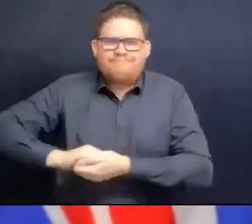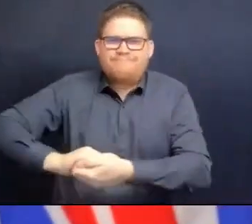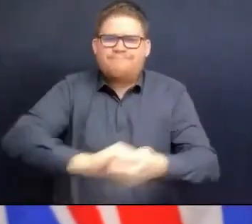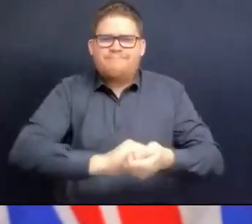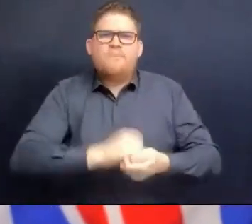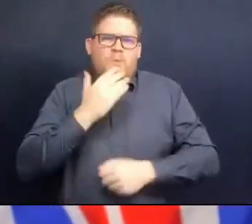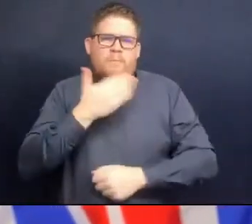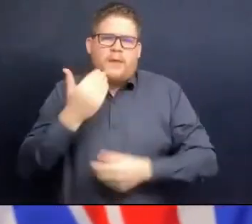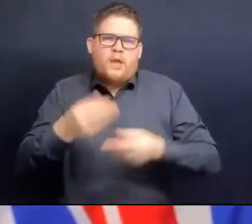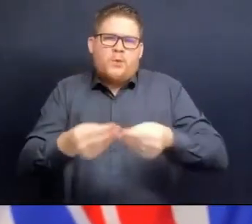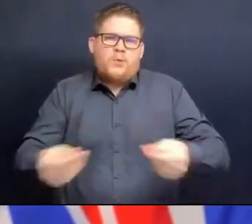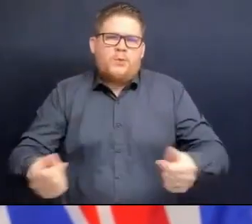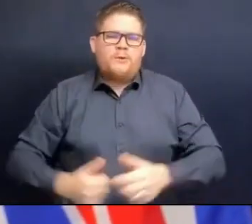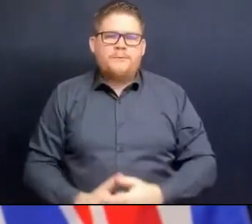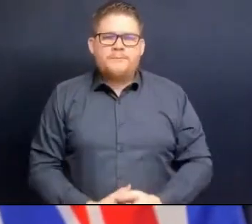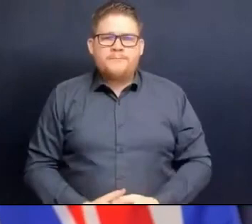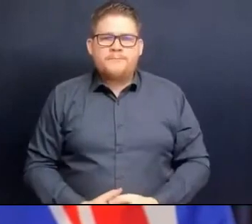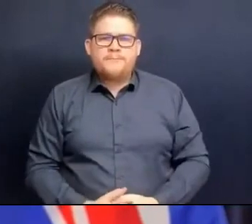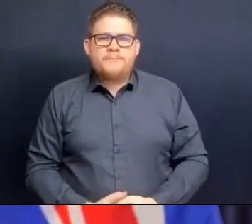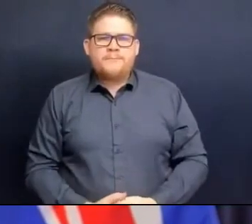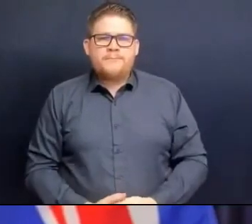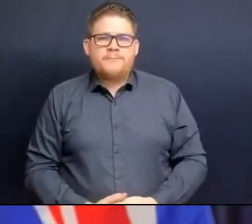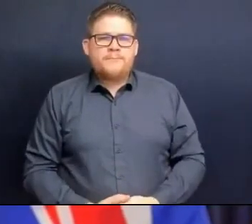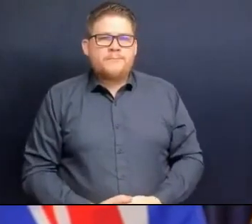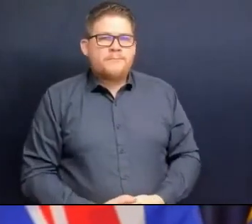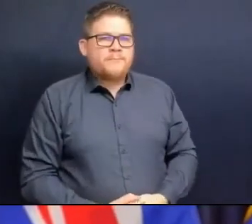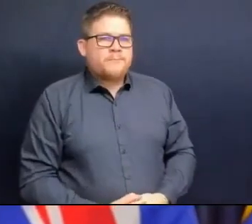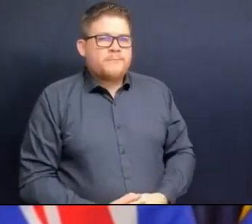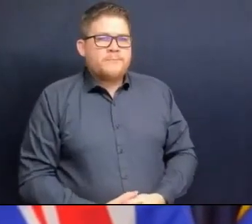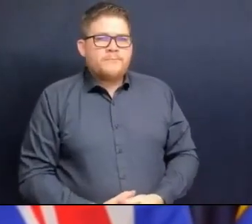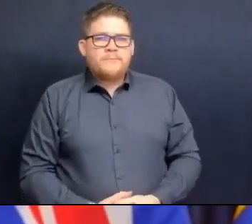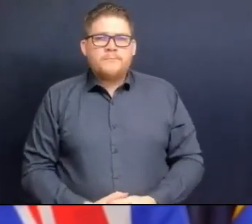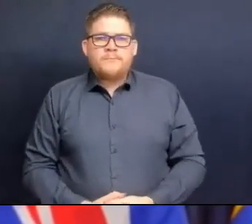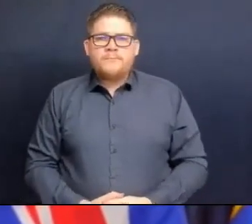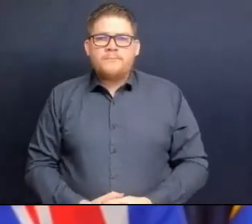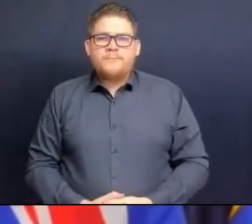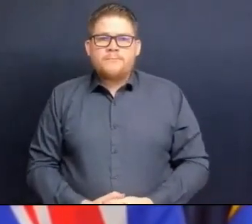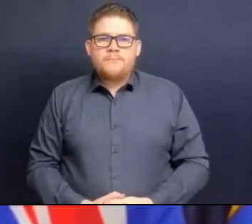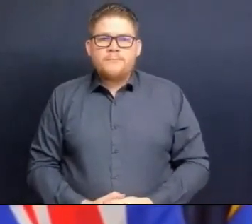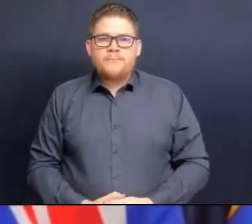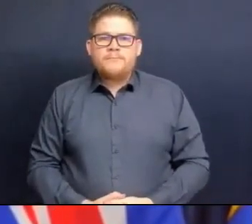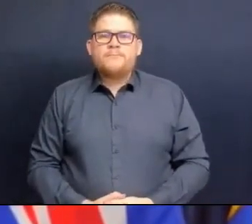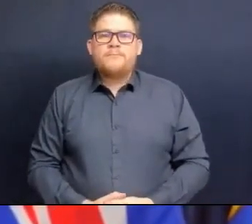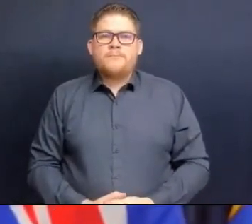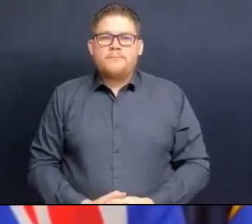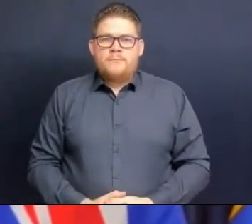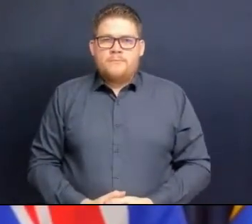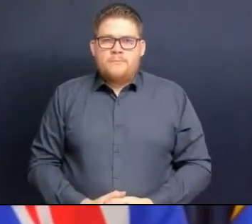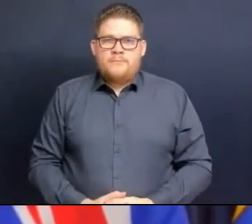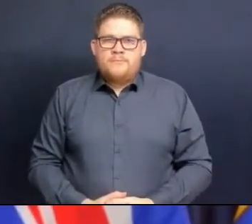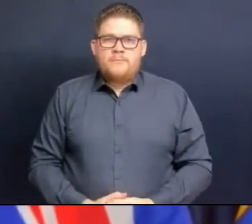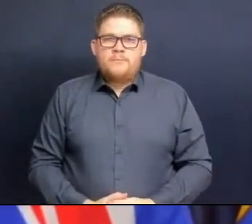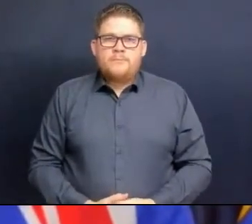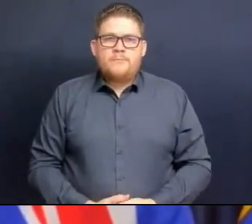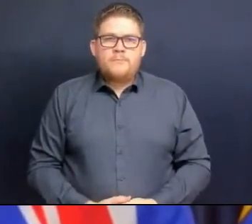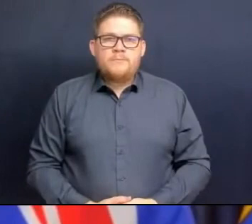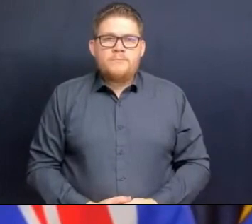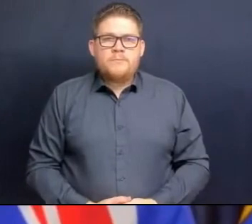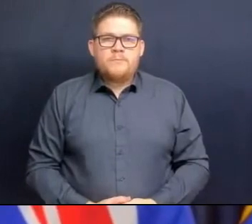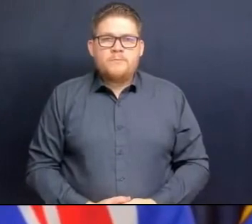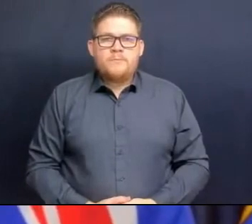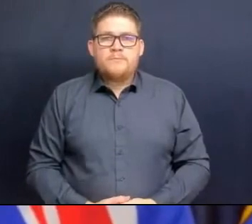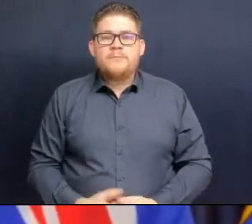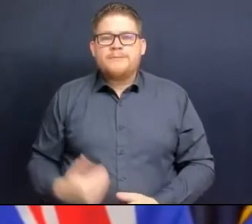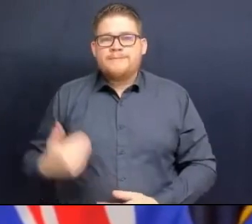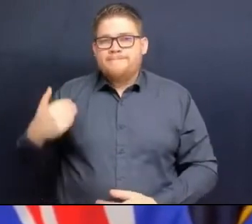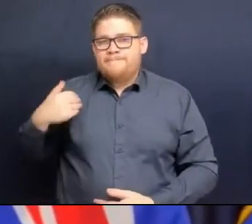And just one final thing to everybody, we have invitations to book now, and those increased significantly this week because we were adding a lot